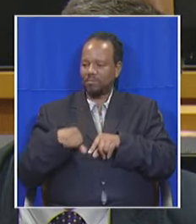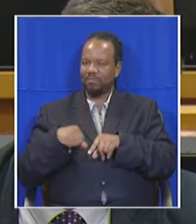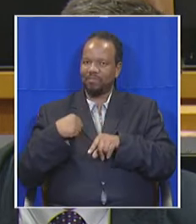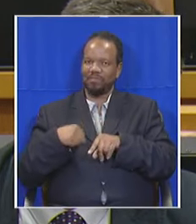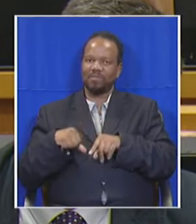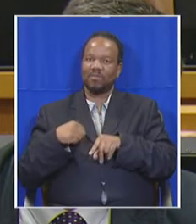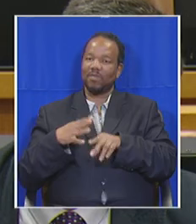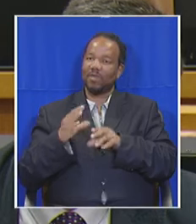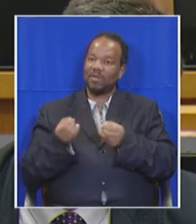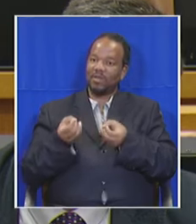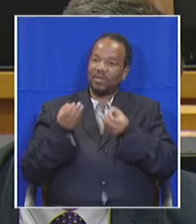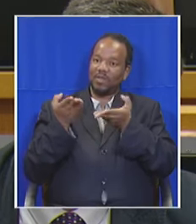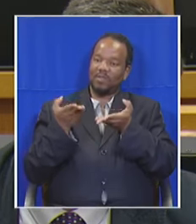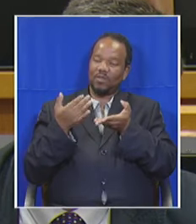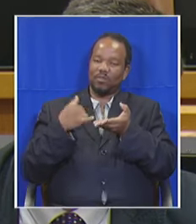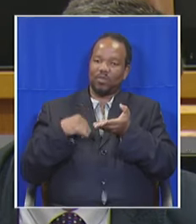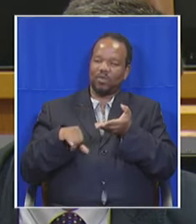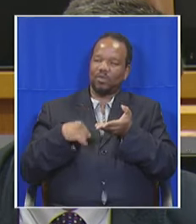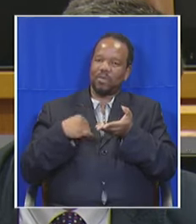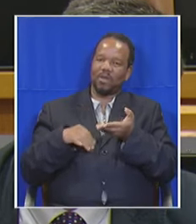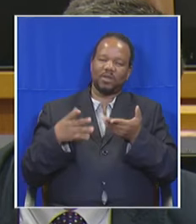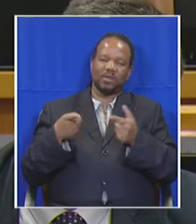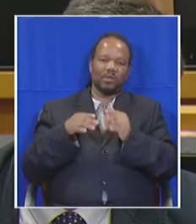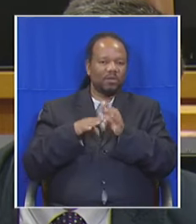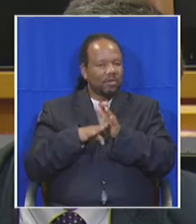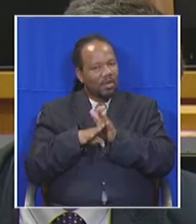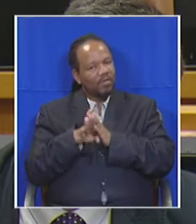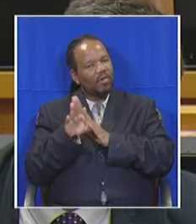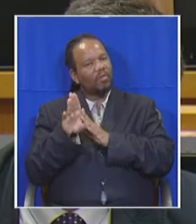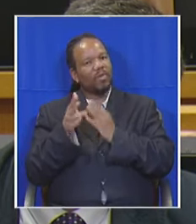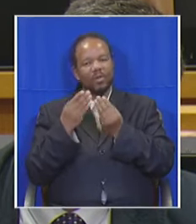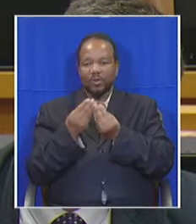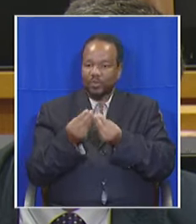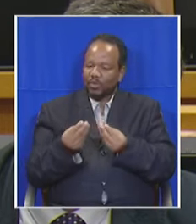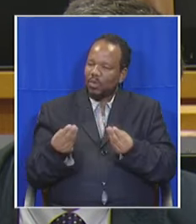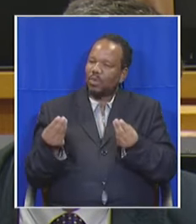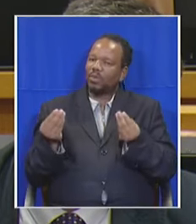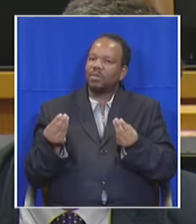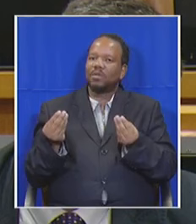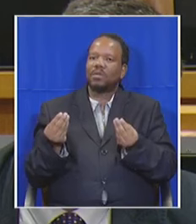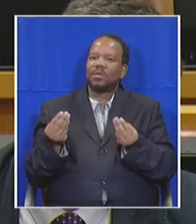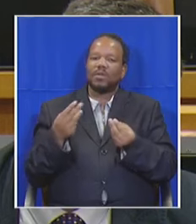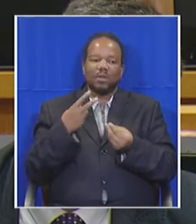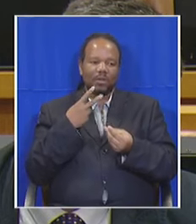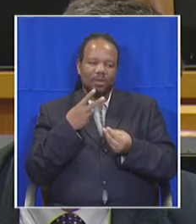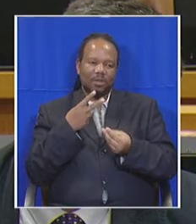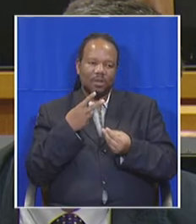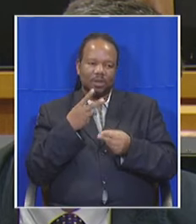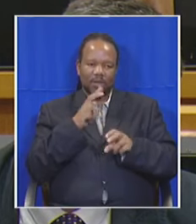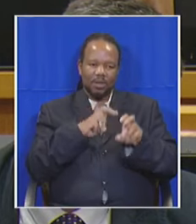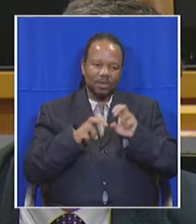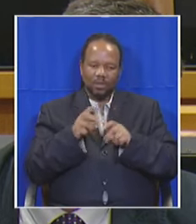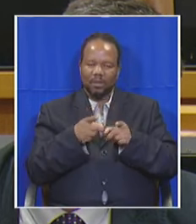a municipality that has developed solutions using its risk assessment and